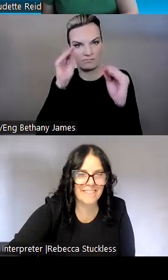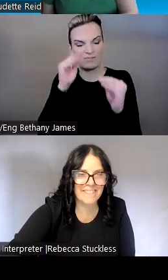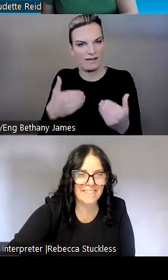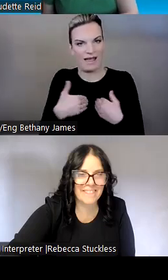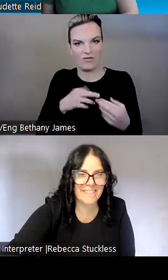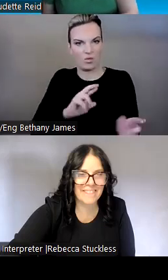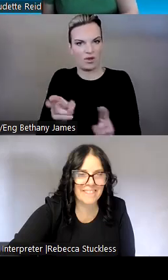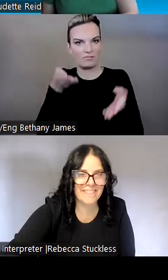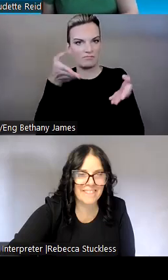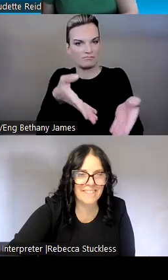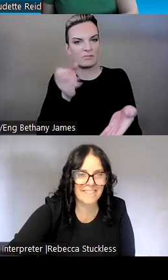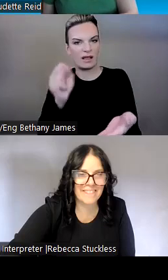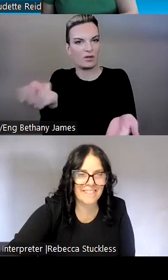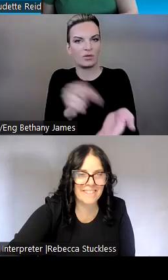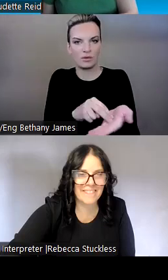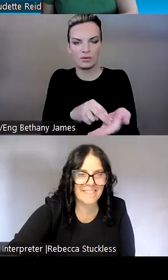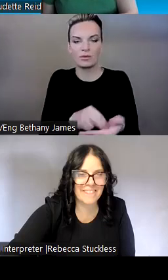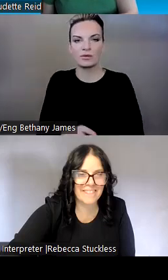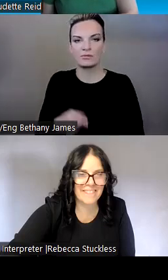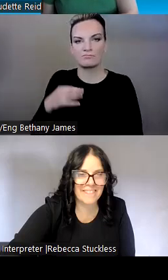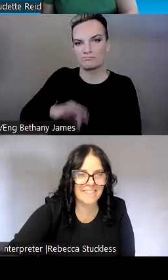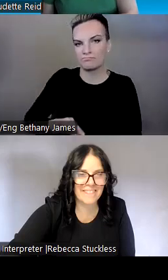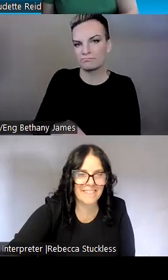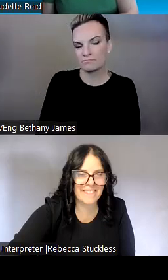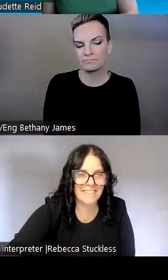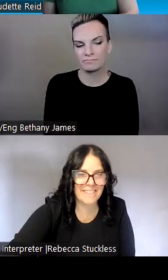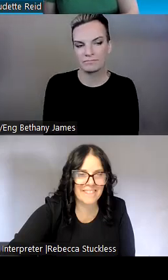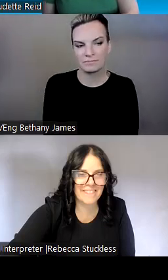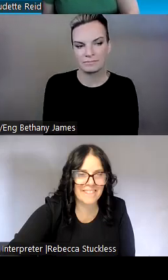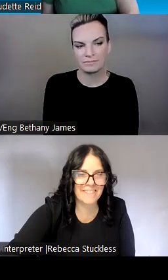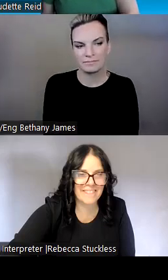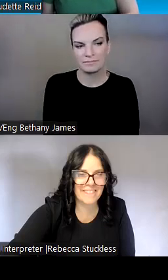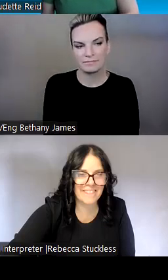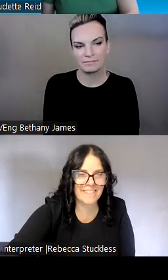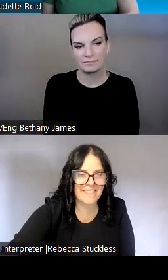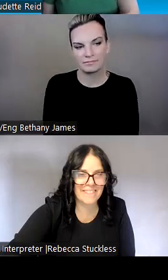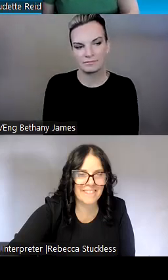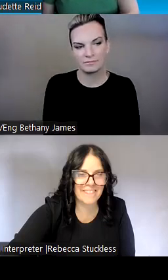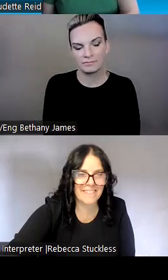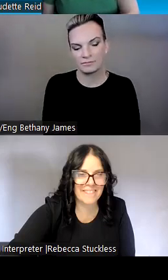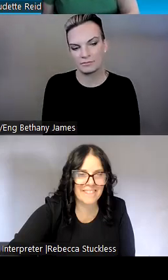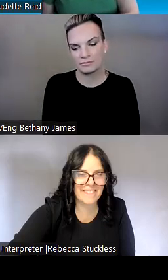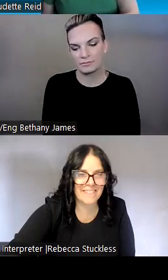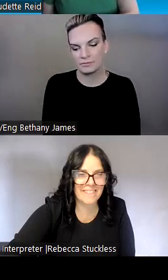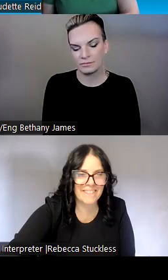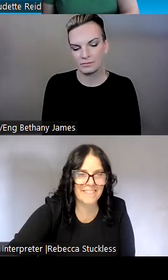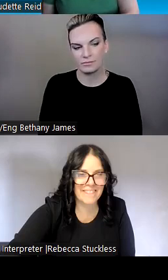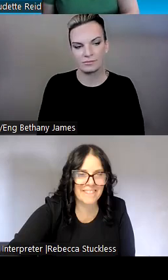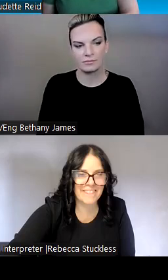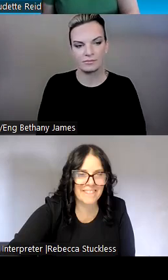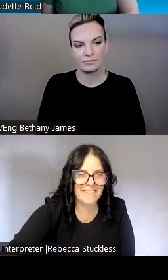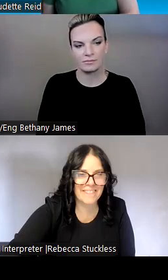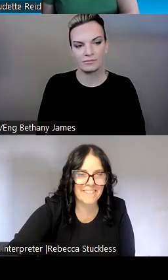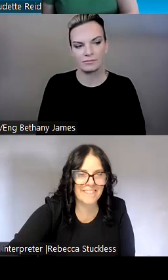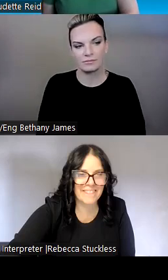will really help you to understand that. There also are quite a few good YouTube videos,